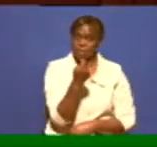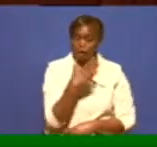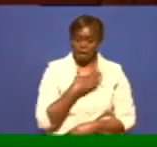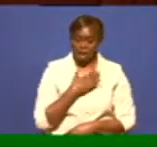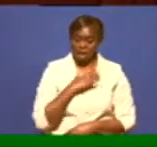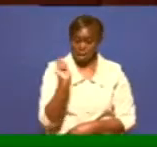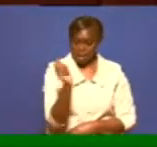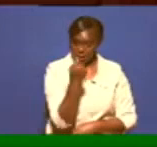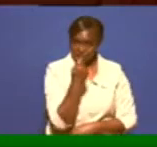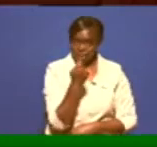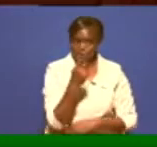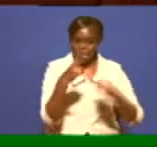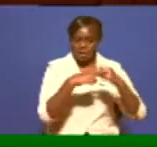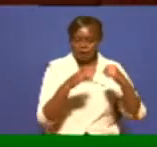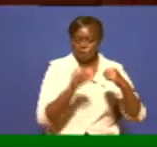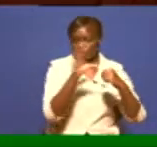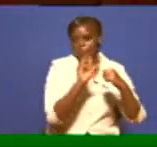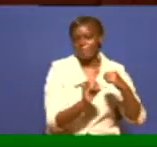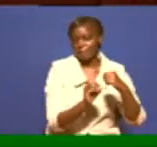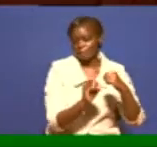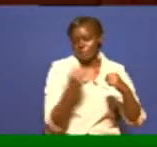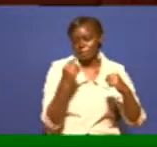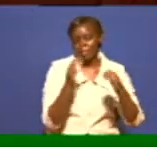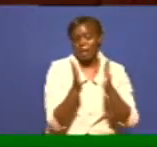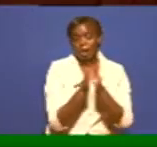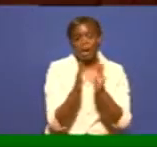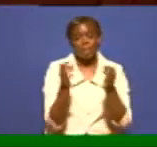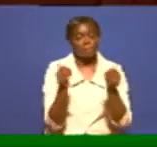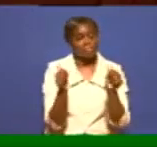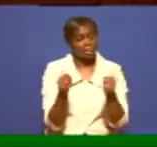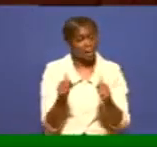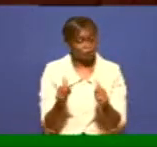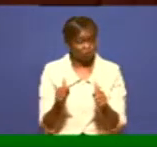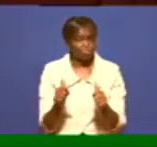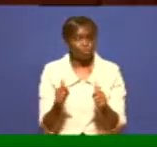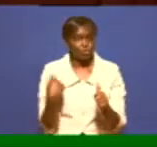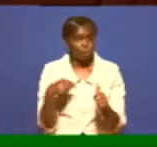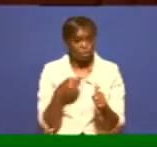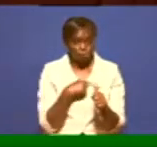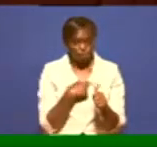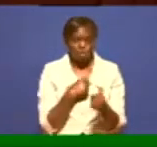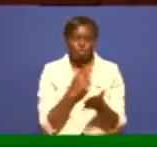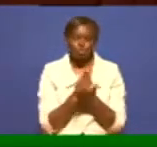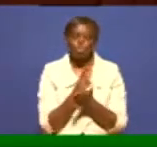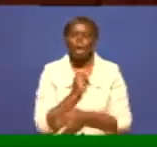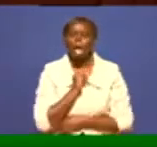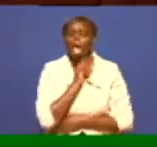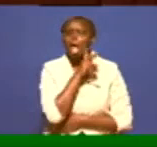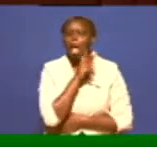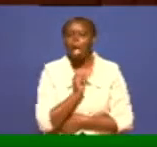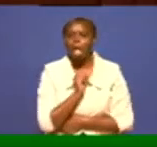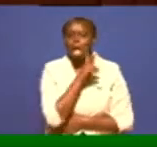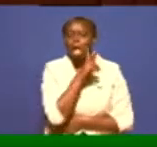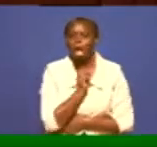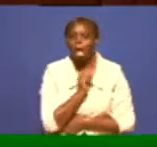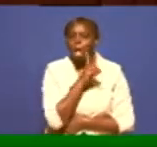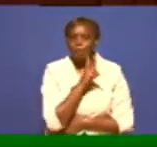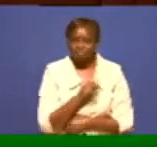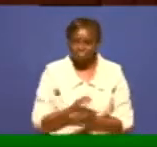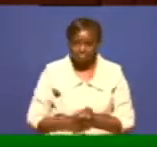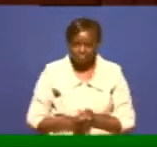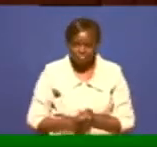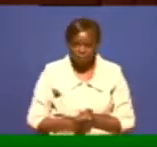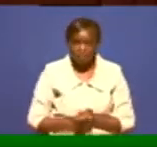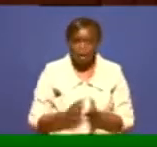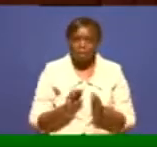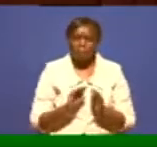70. And yet, we are really complaining. But the whole thing is how